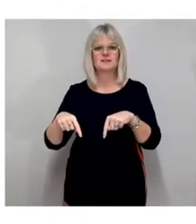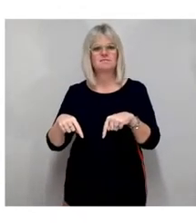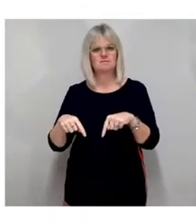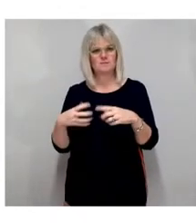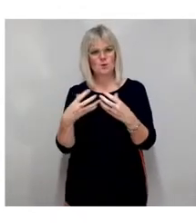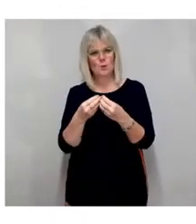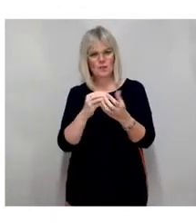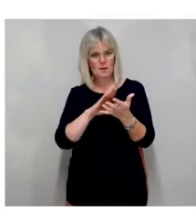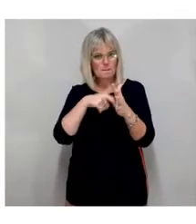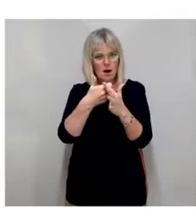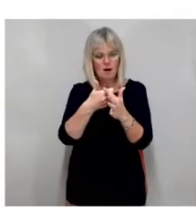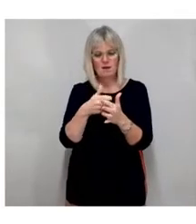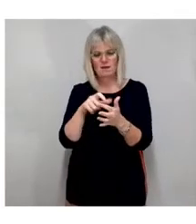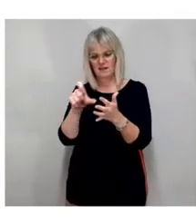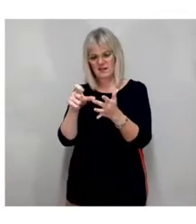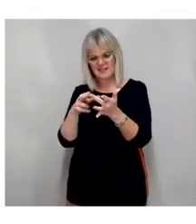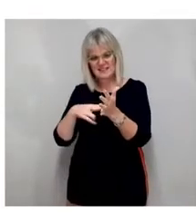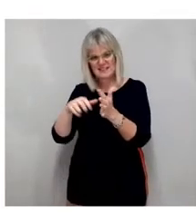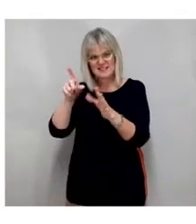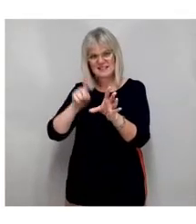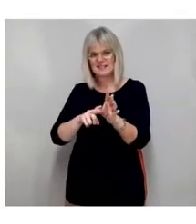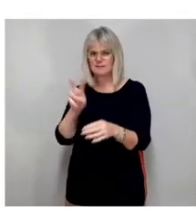Cindy, 2 of our favorite partners.